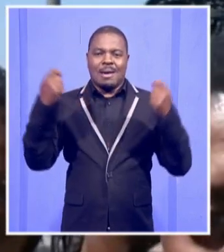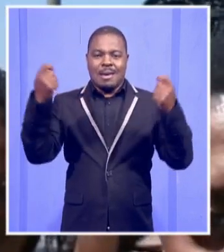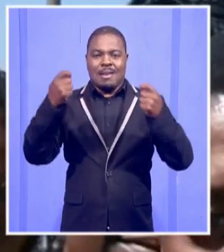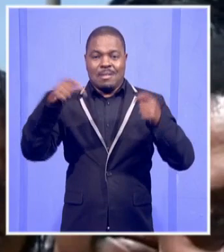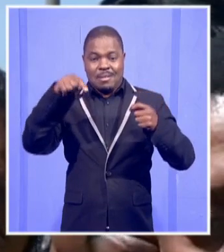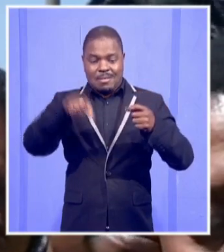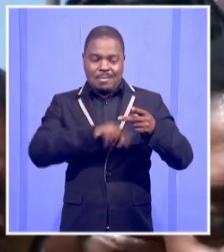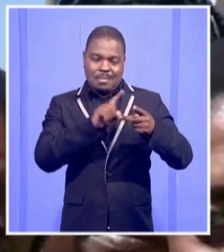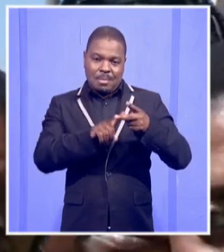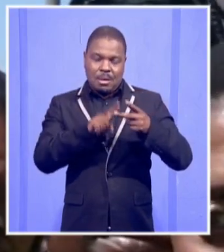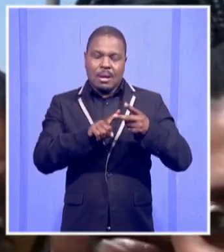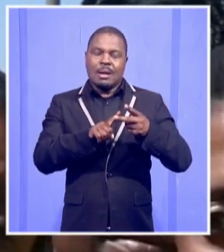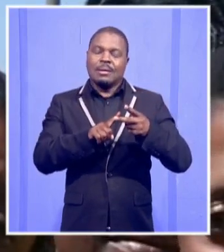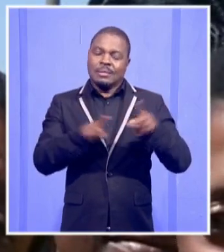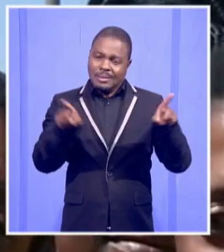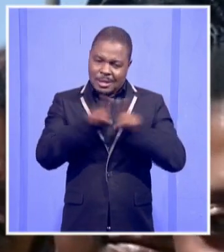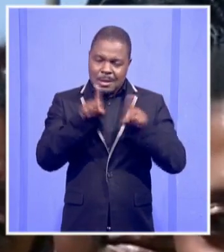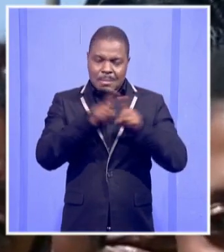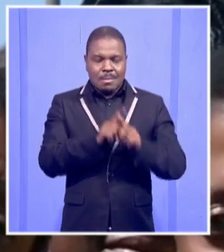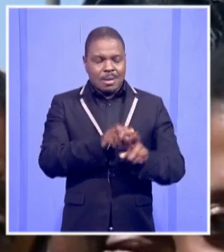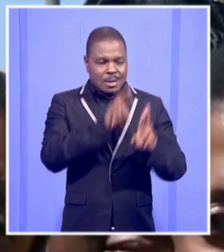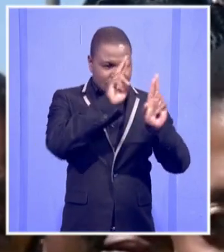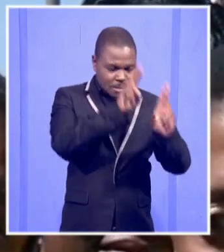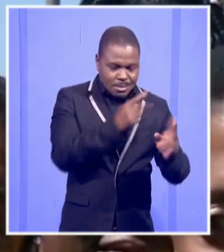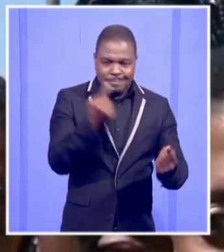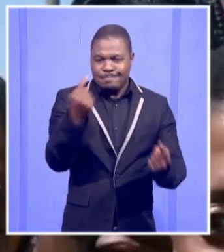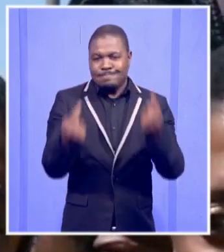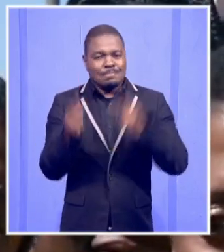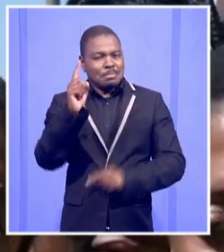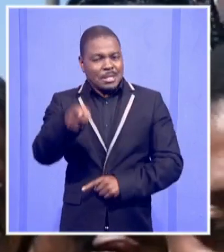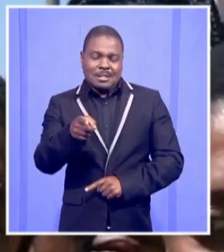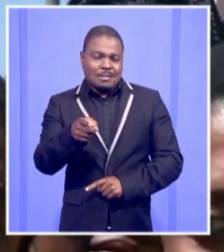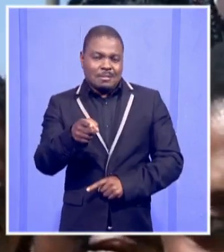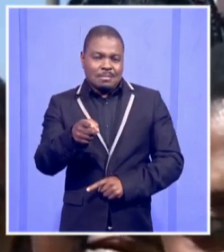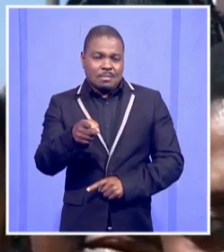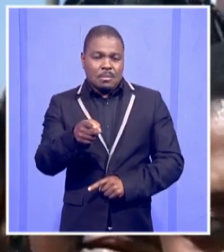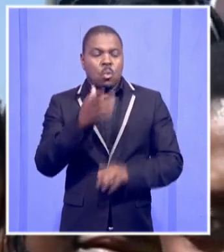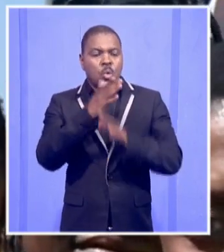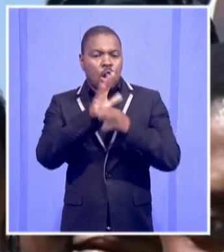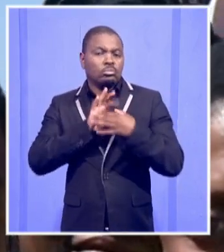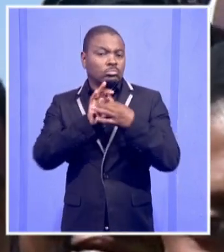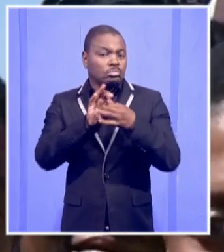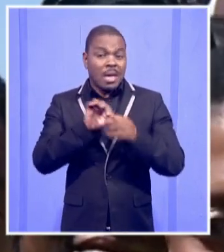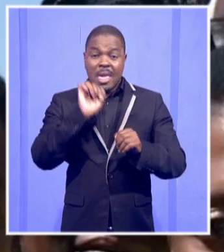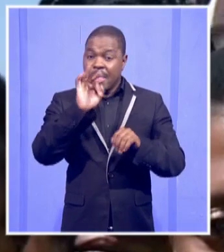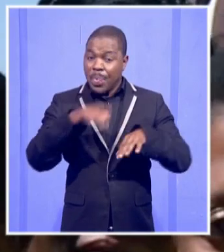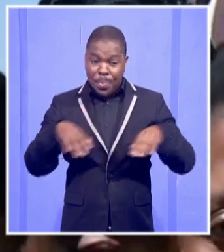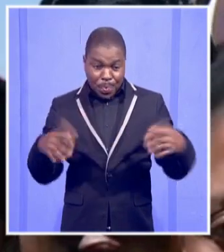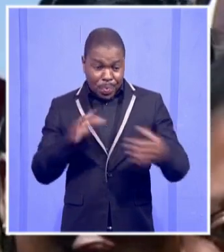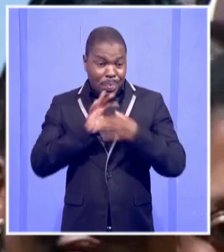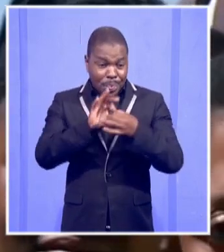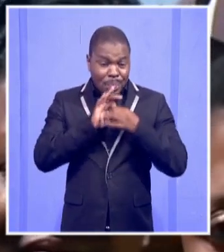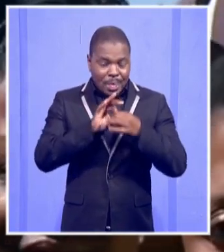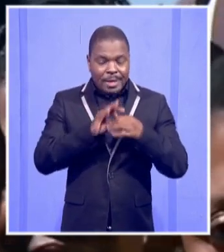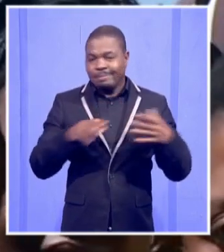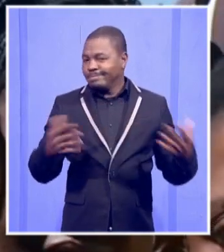but equally they must respect each other, and they must cooperate, because if we are not going to do that, there's absolutely no